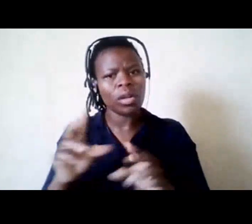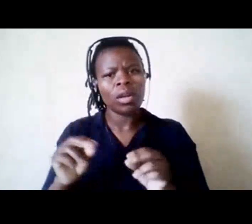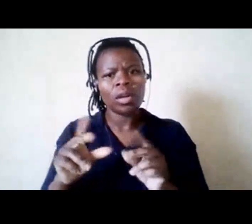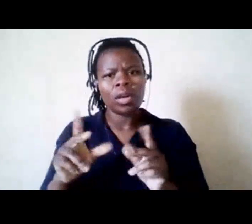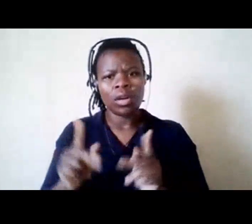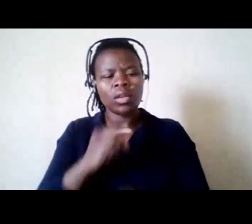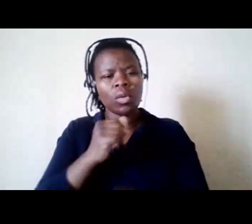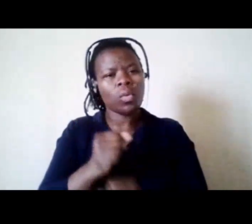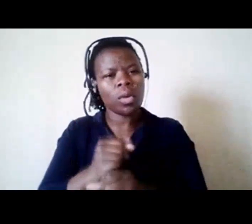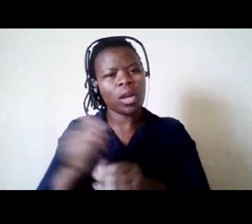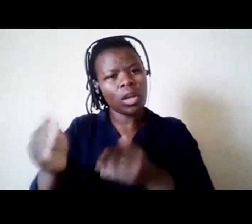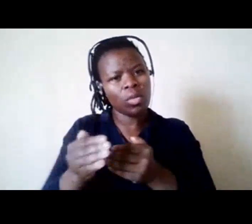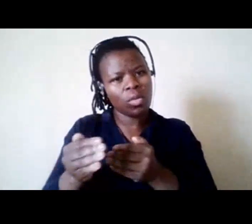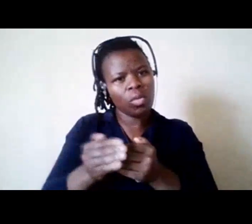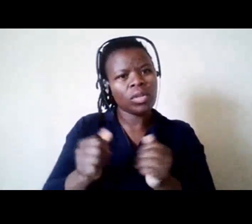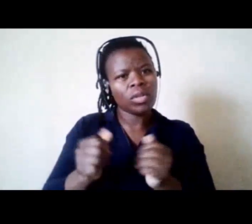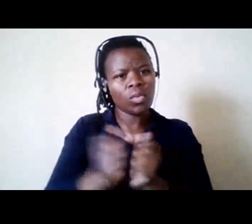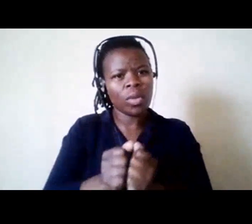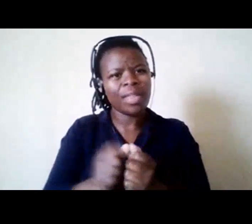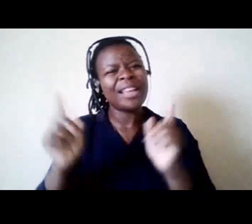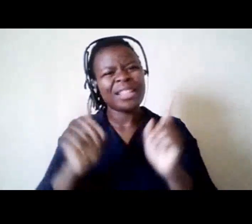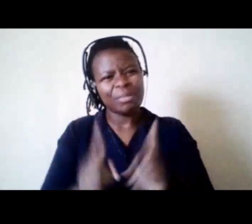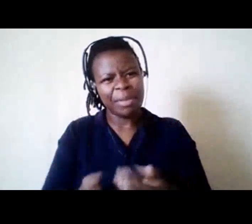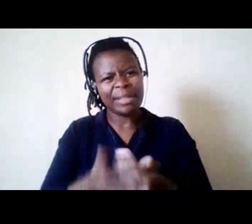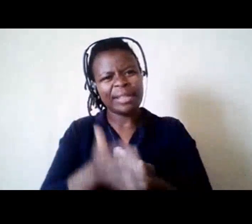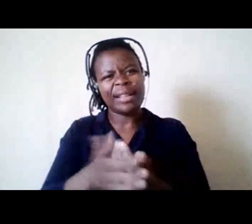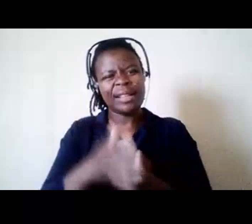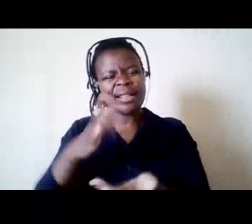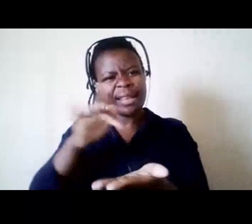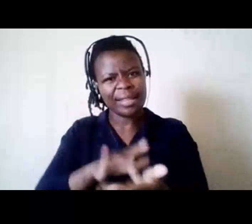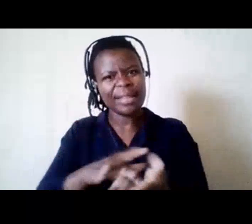care center. And even there, I see that